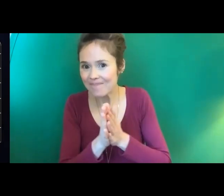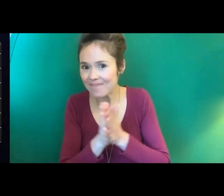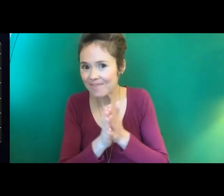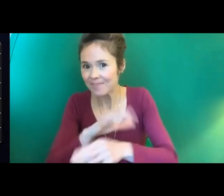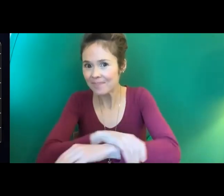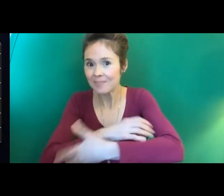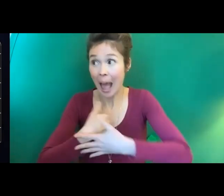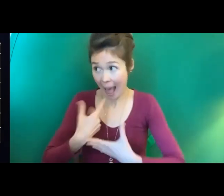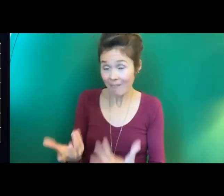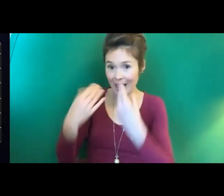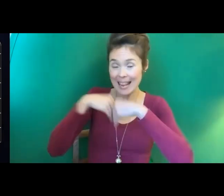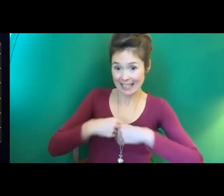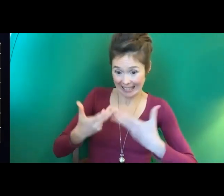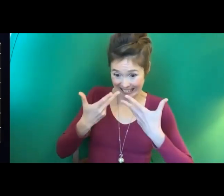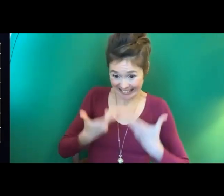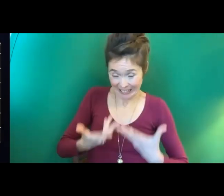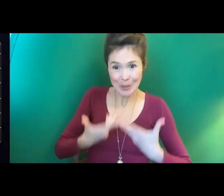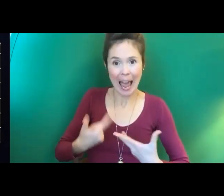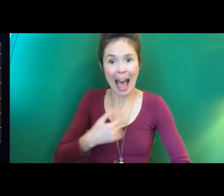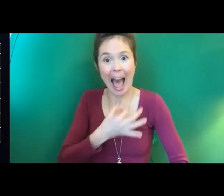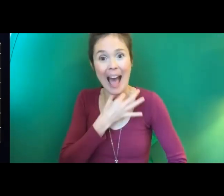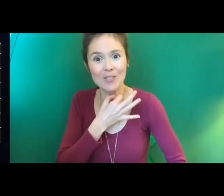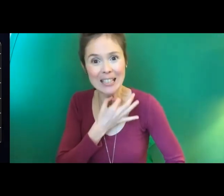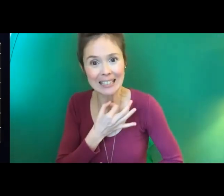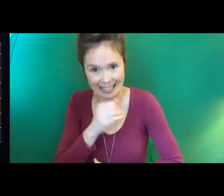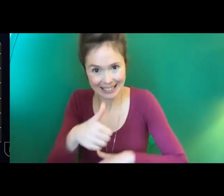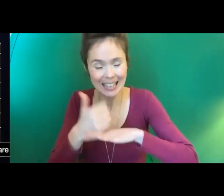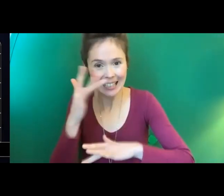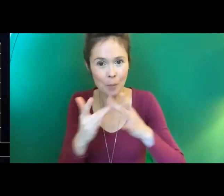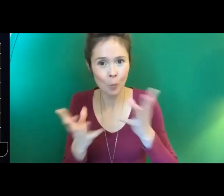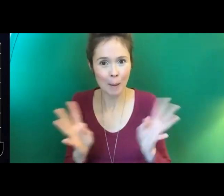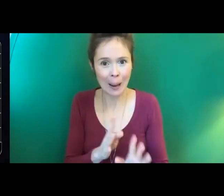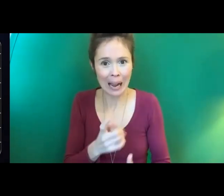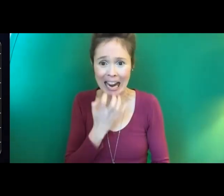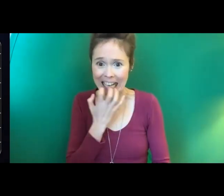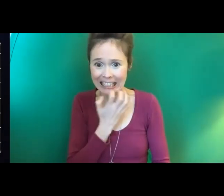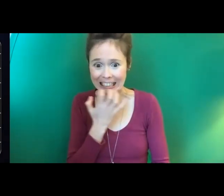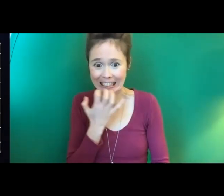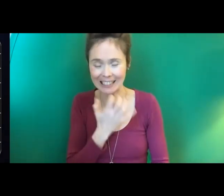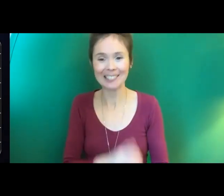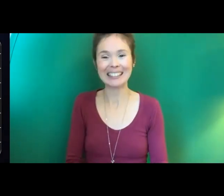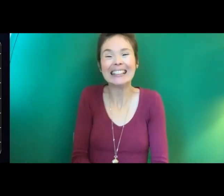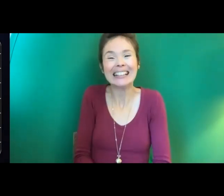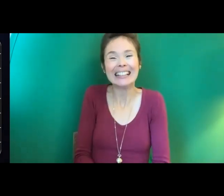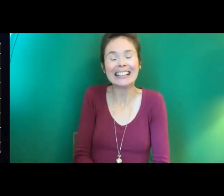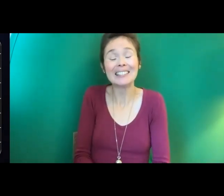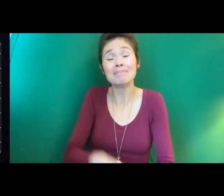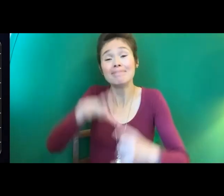And that's why I'm here today. Blimey. Very scary. Finally, enjoy